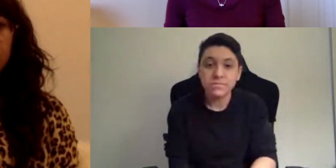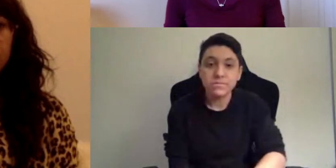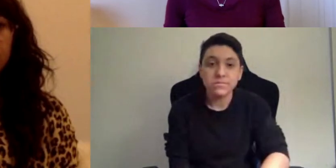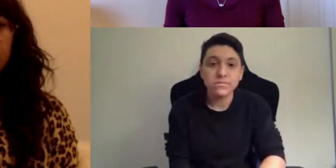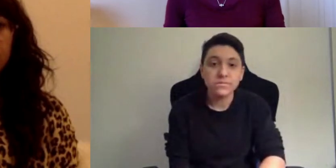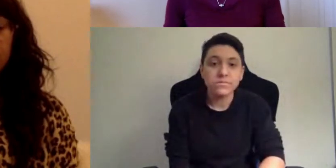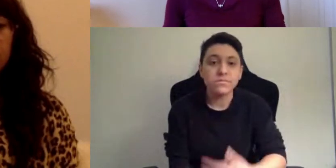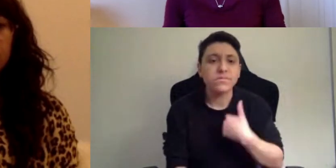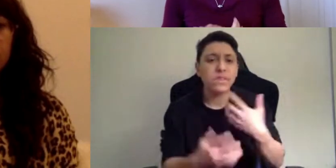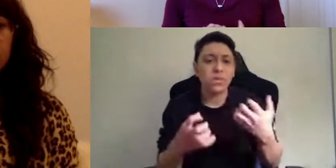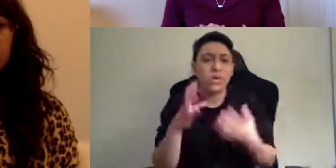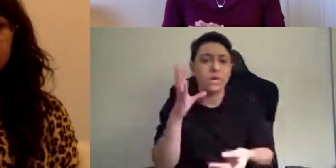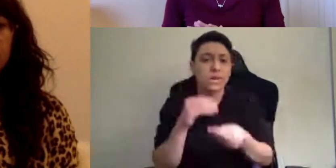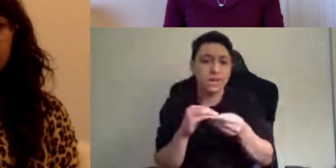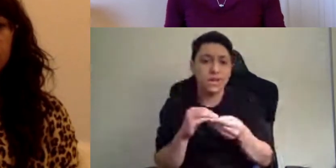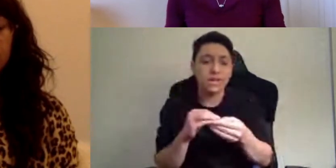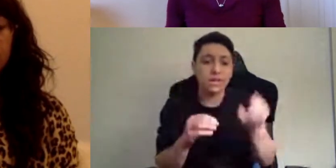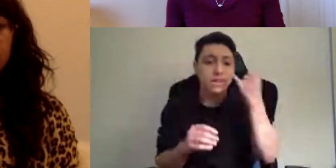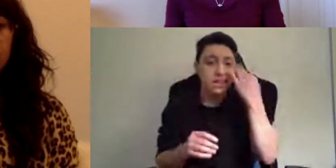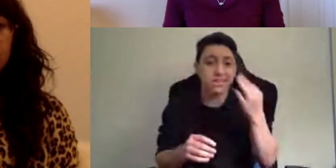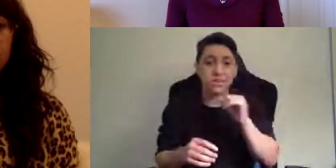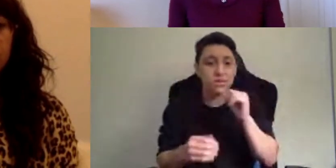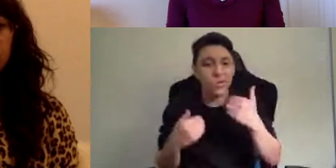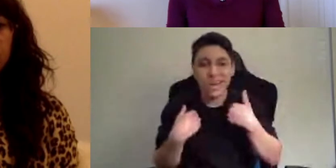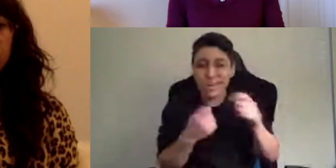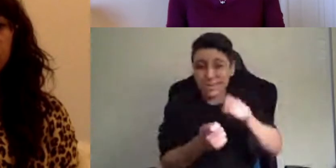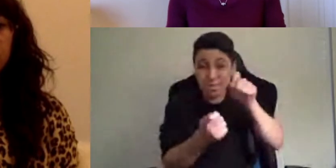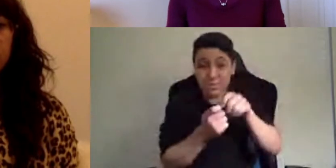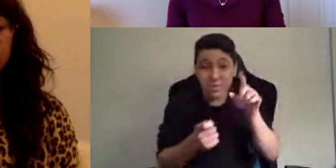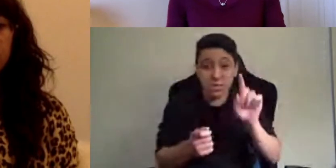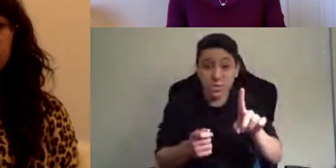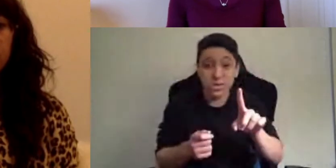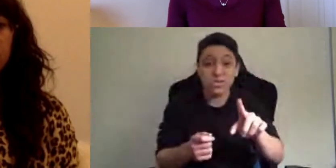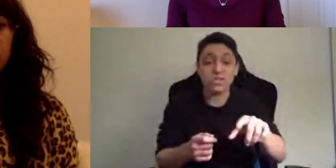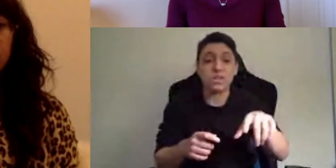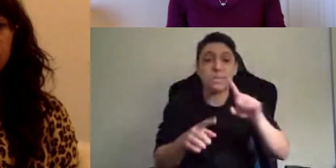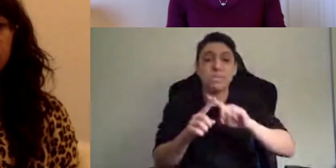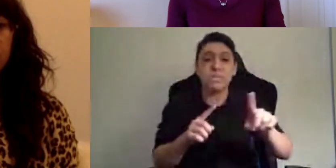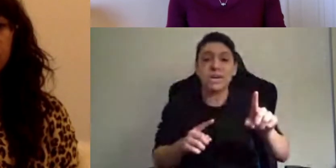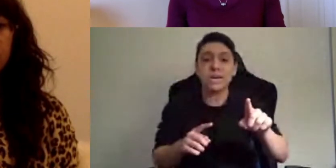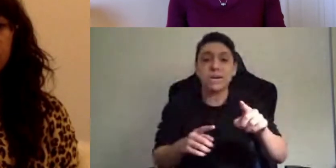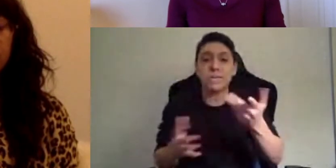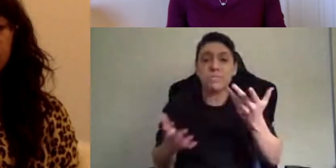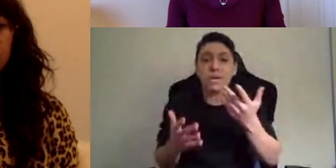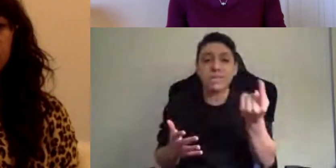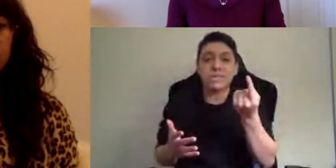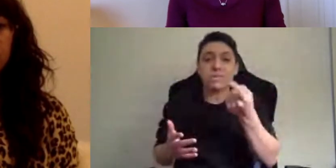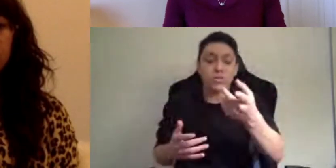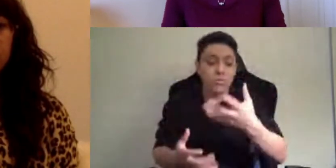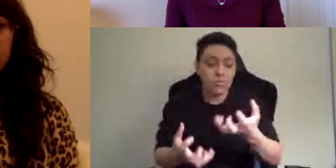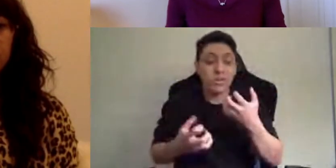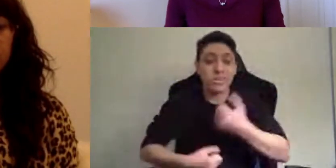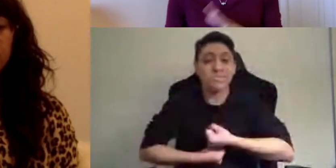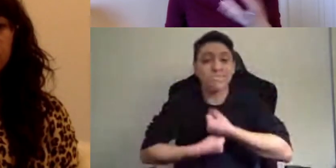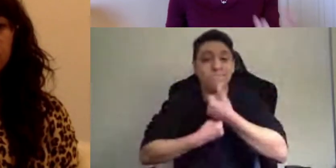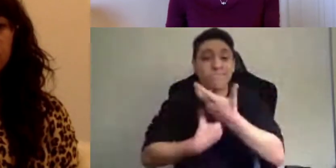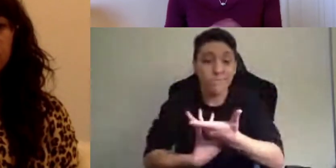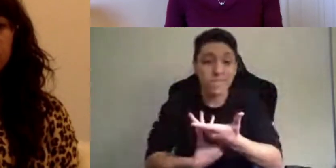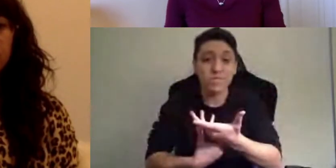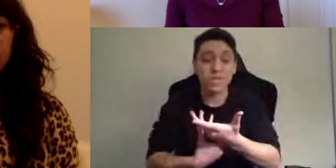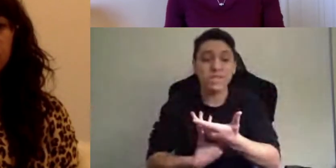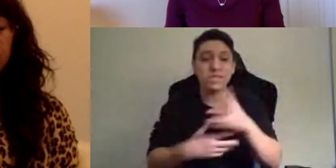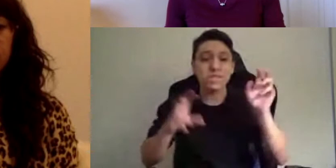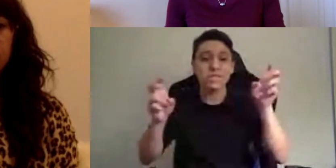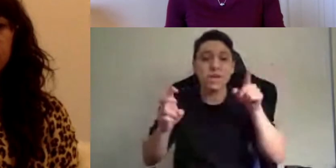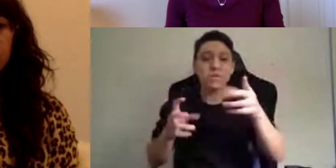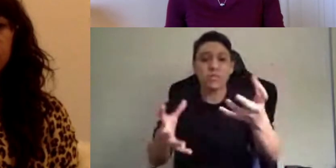I would add too, if you don't have a specific question, but there's just something that you want to get out there, that's okay too. A topic that